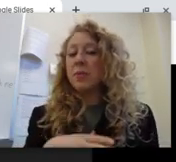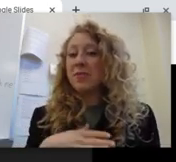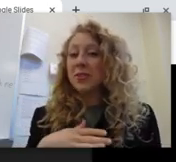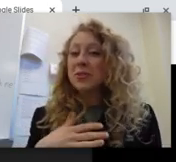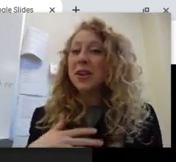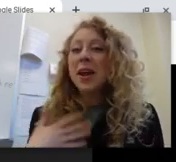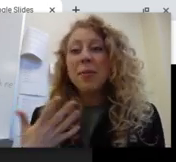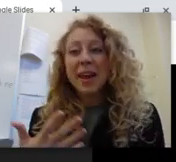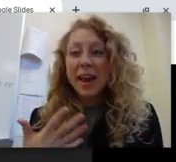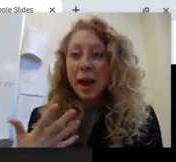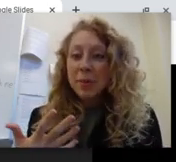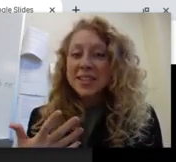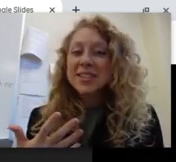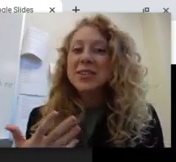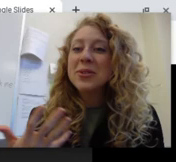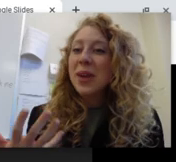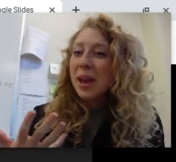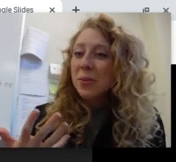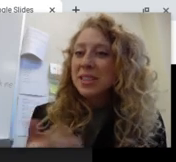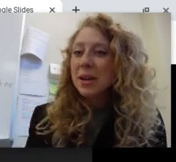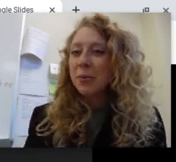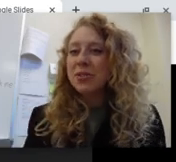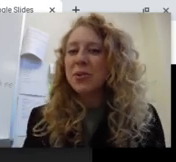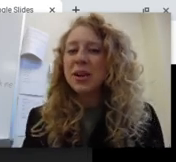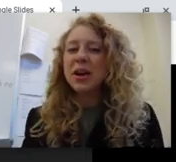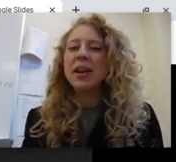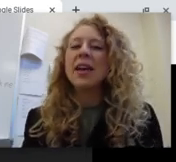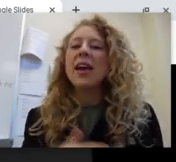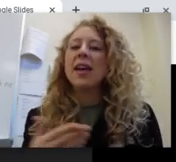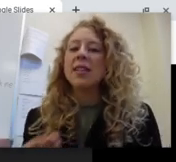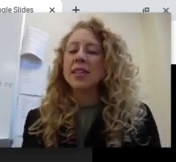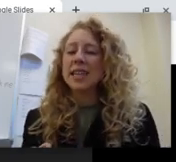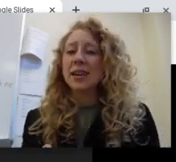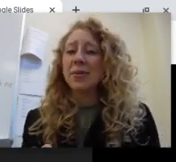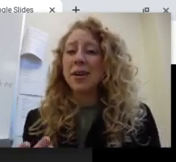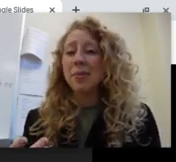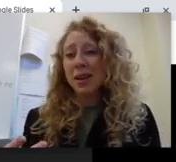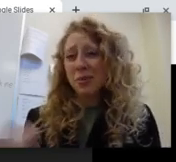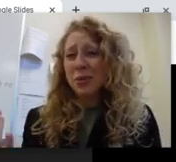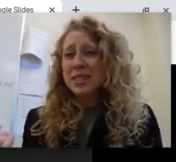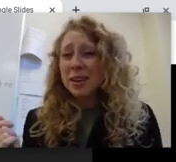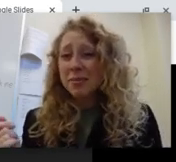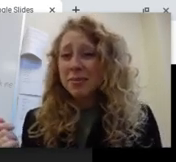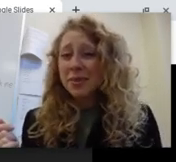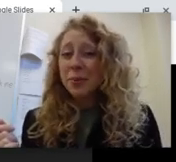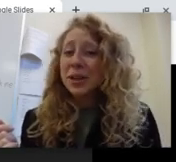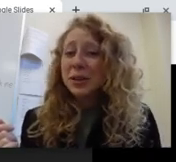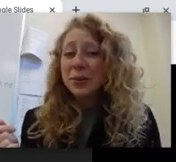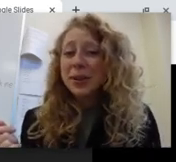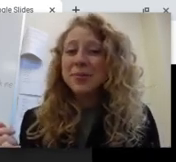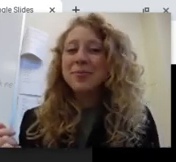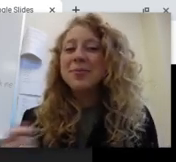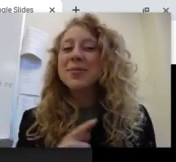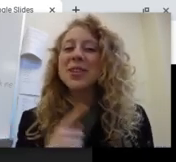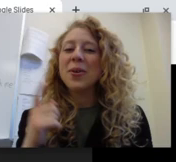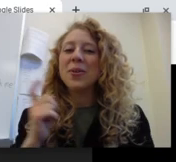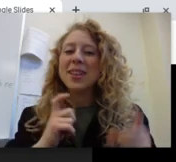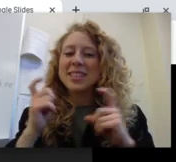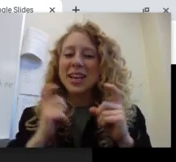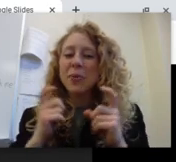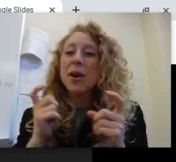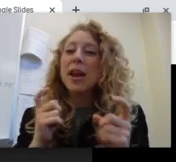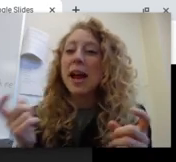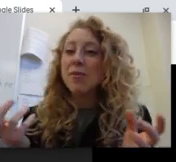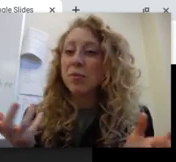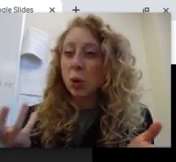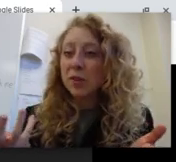So in my first one, I'm like, happy to see you. Hey, what's up? What's going on? And then the second one, I'm like, what's up? What are you doing? So in the